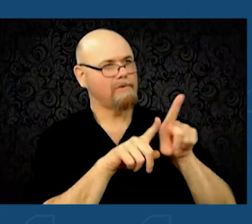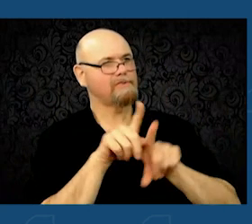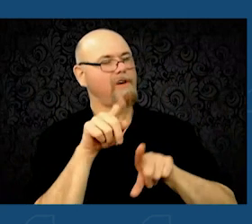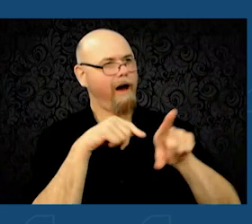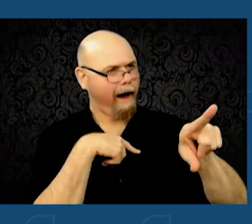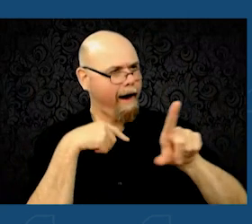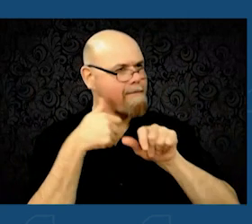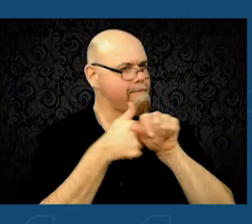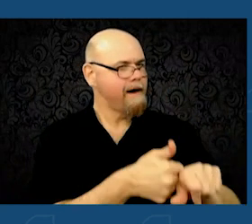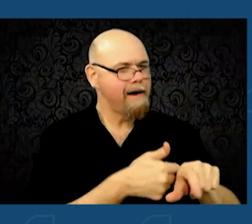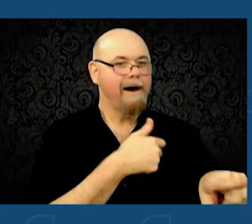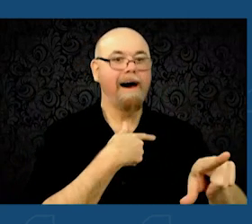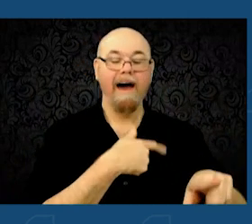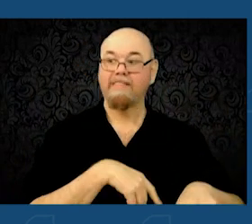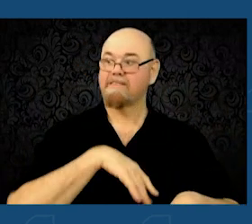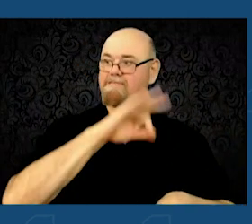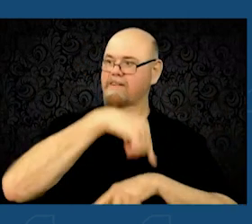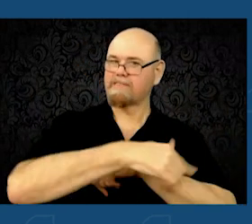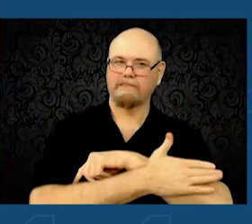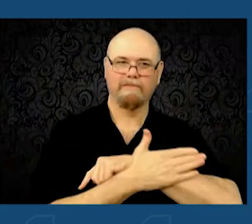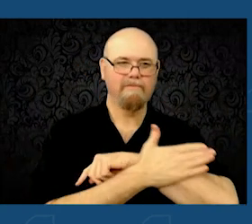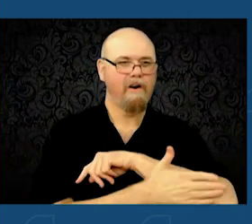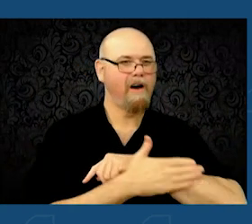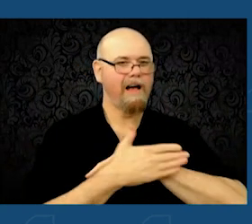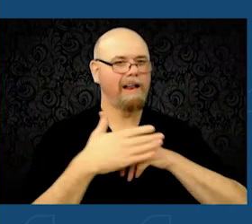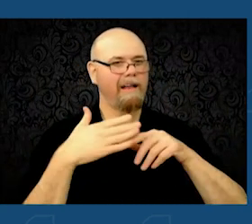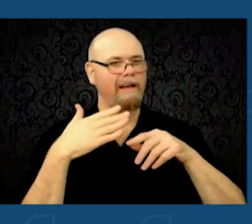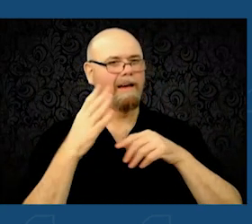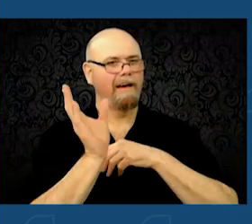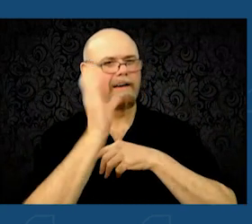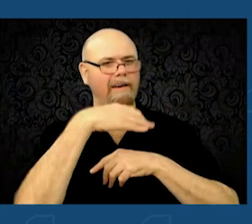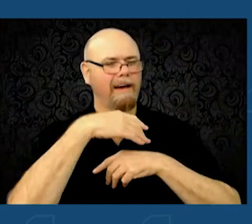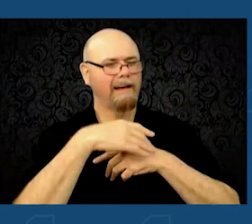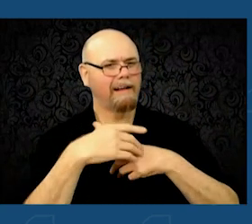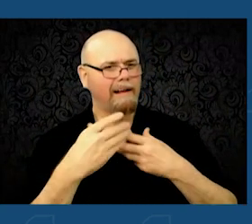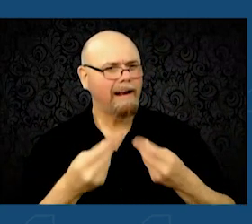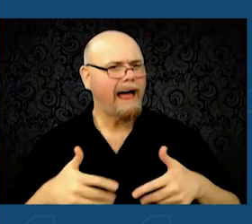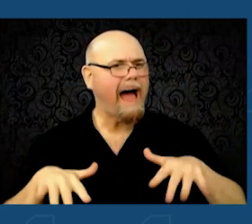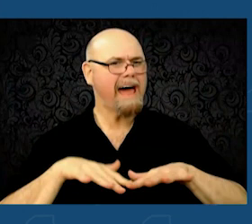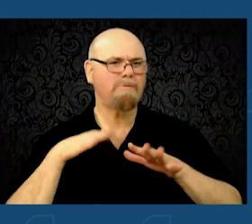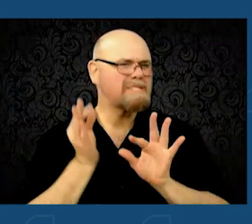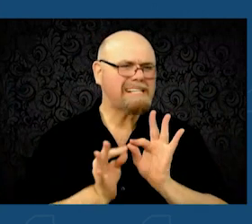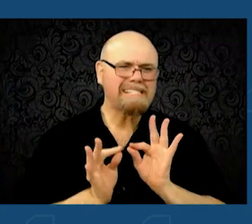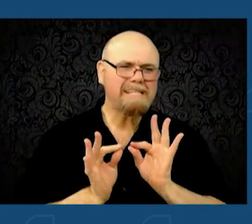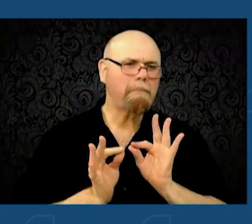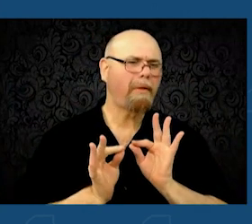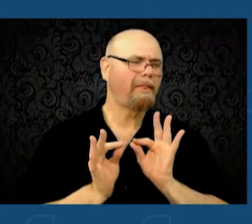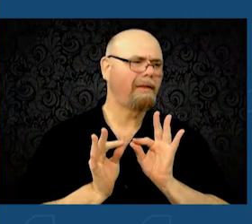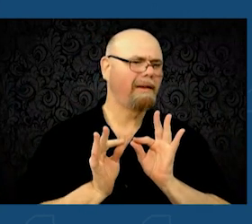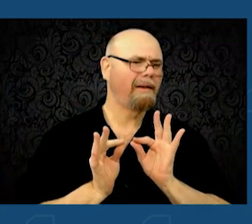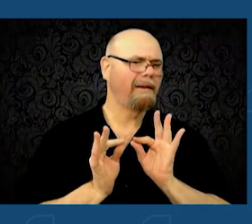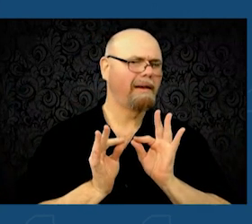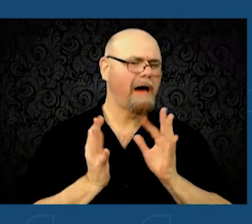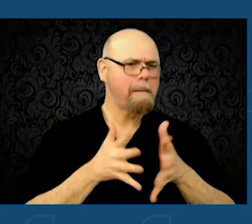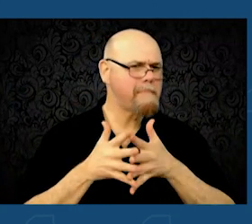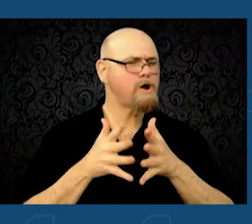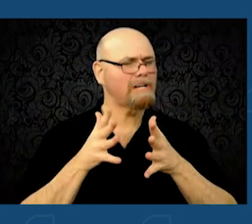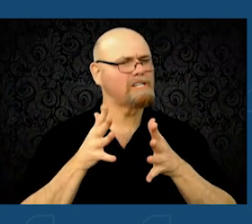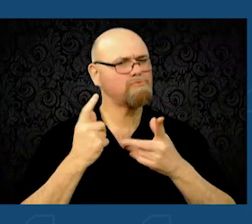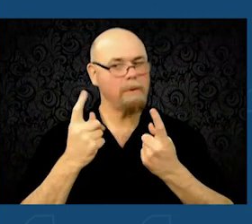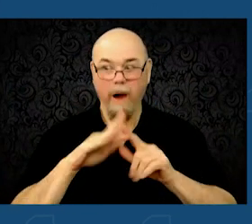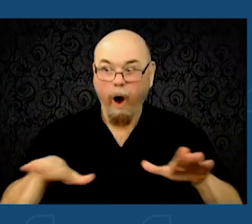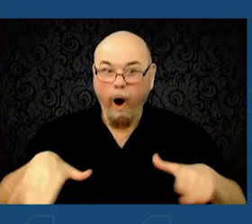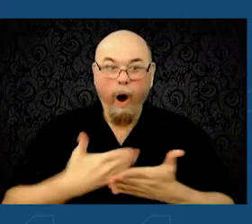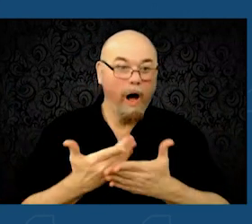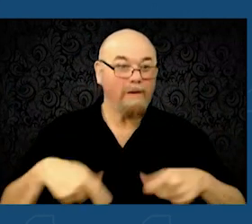land and sought the simplest of American dreams. All those people drove down Niagara Street. This cultural center stands to be